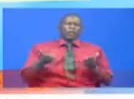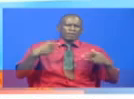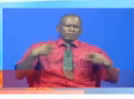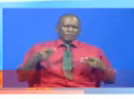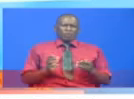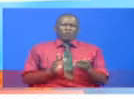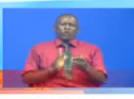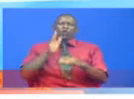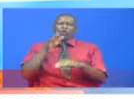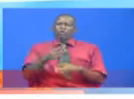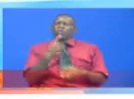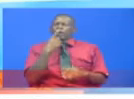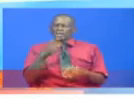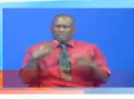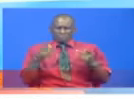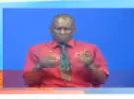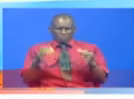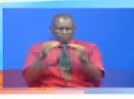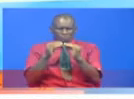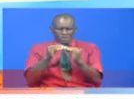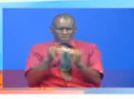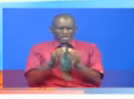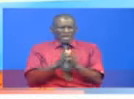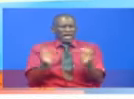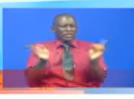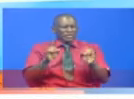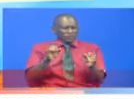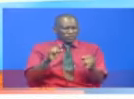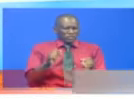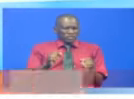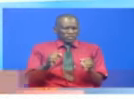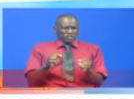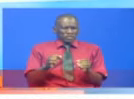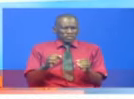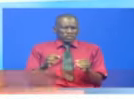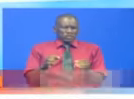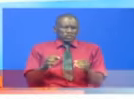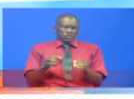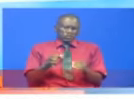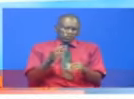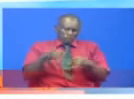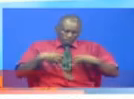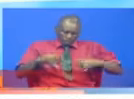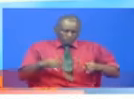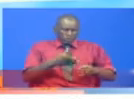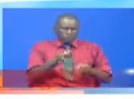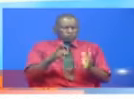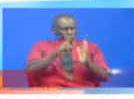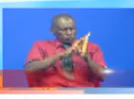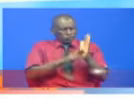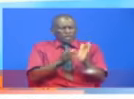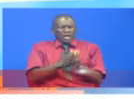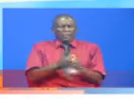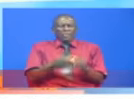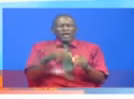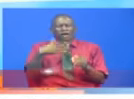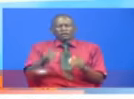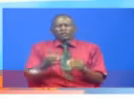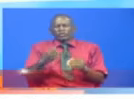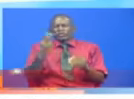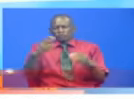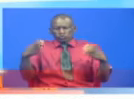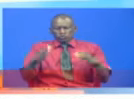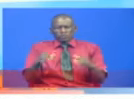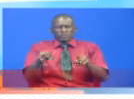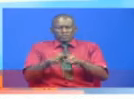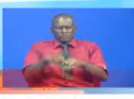more than 100 or so gather and they are not applying those procedures and they fall outside of these two groups, it is still